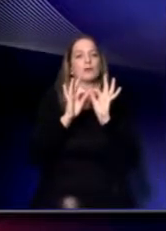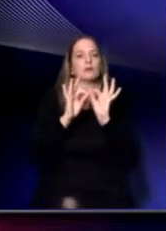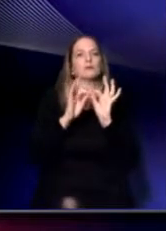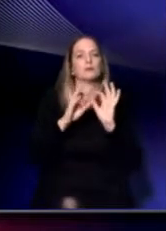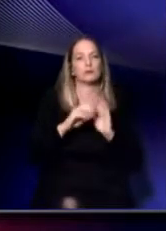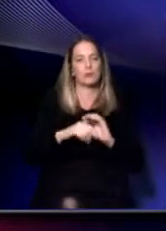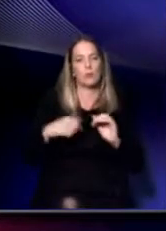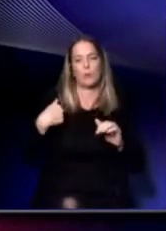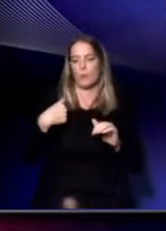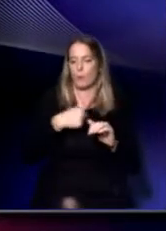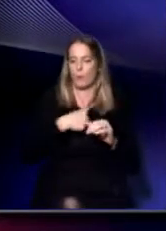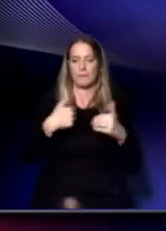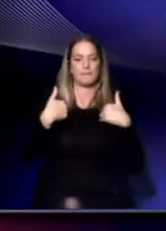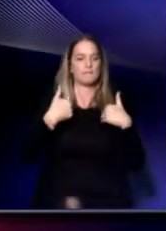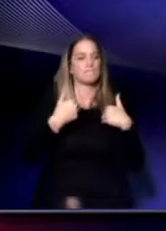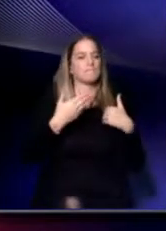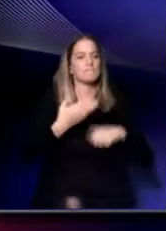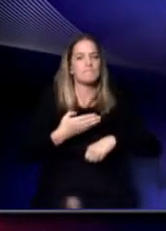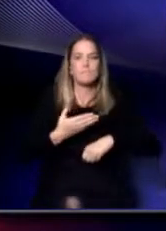better